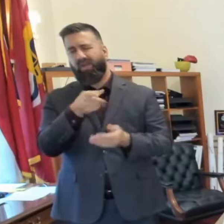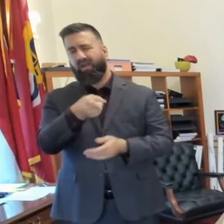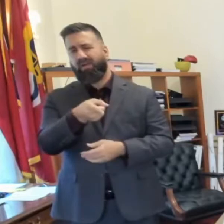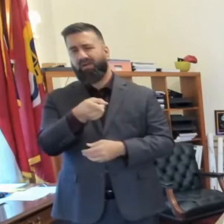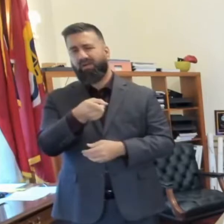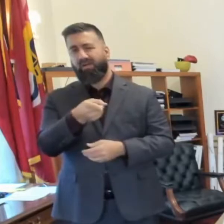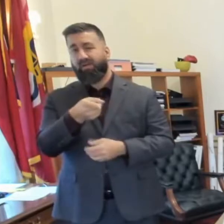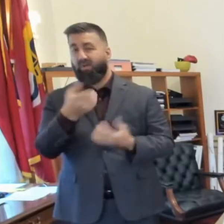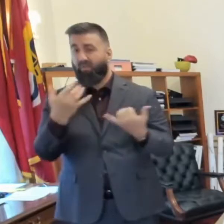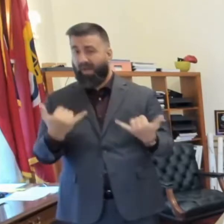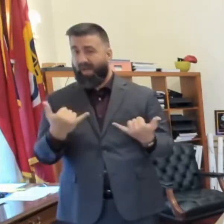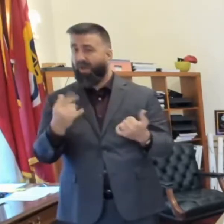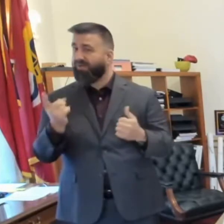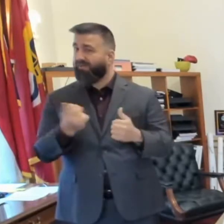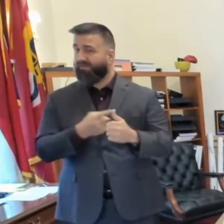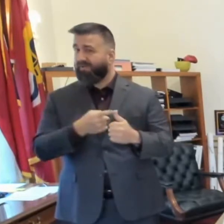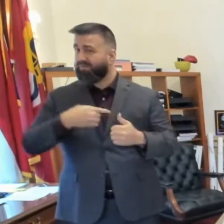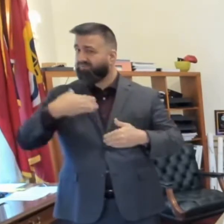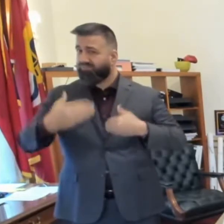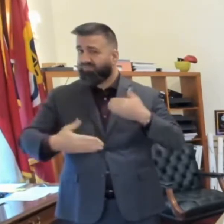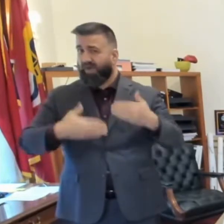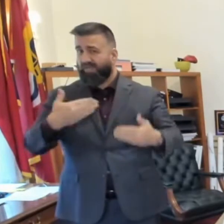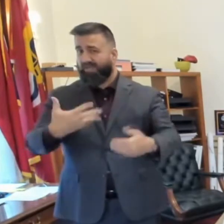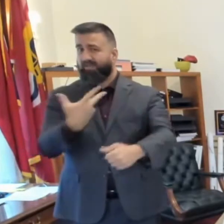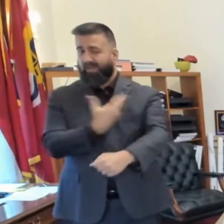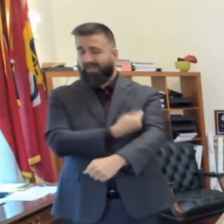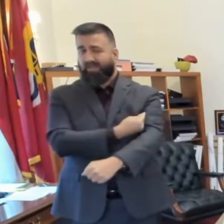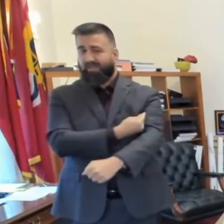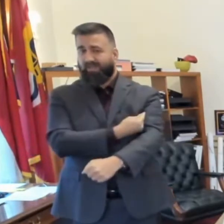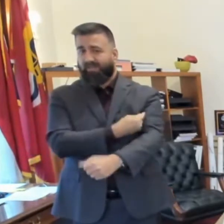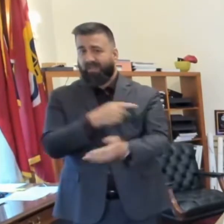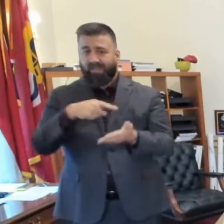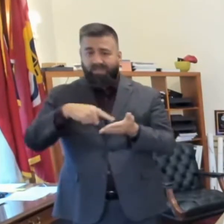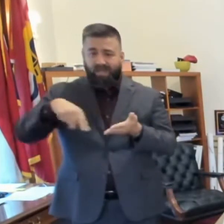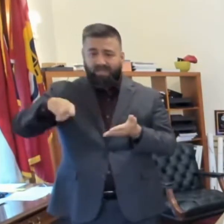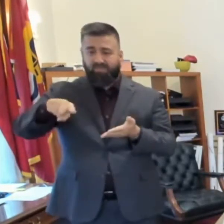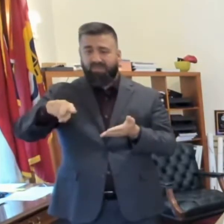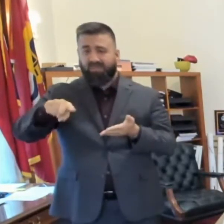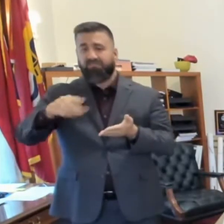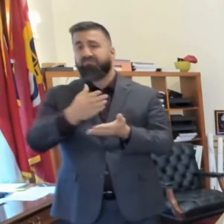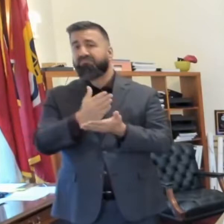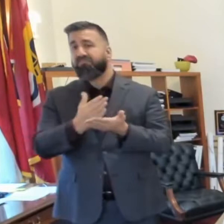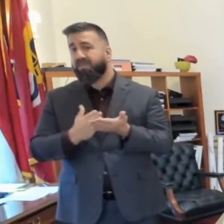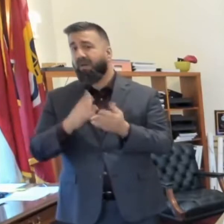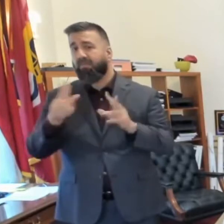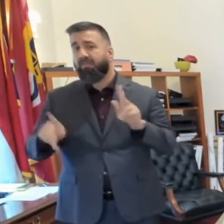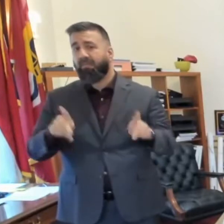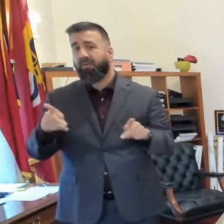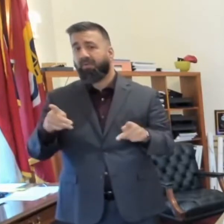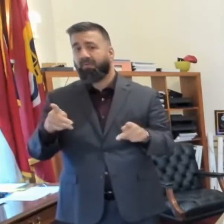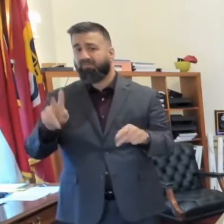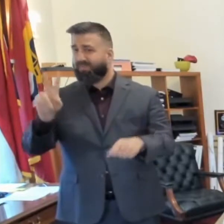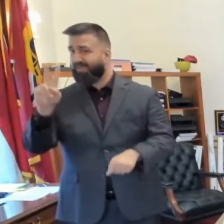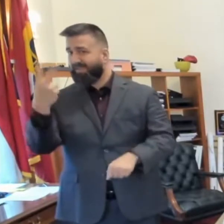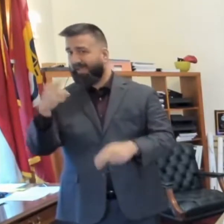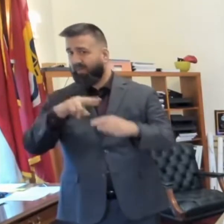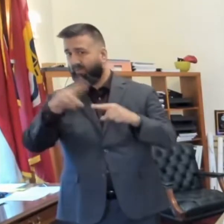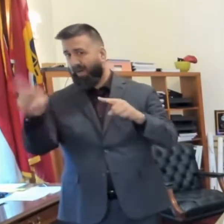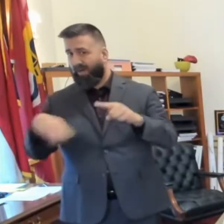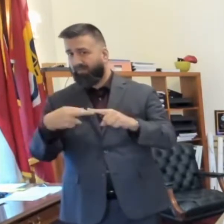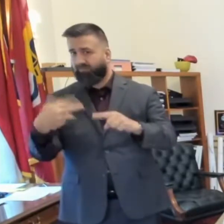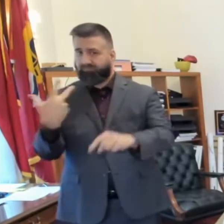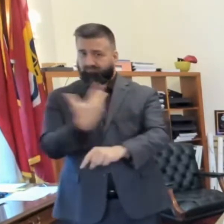their first vaccine now. And next week, probably about this time, some people will begin getting their second